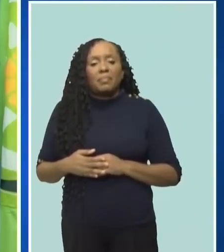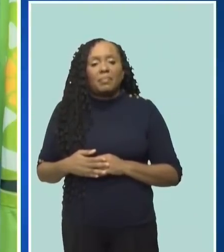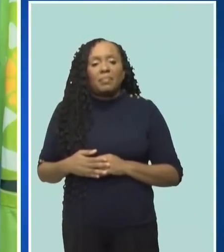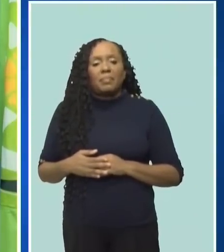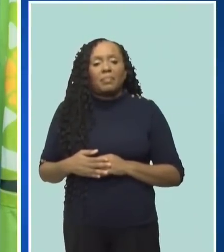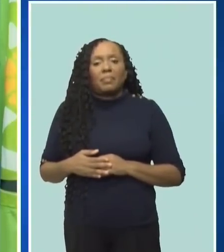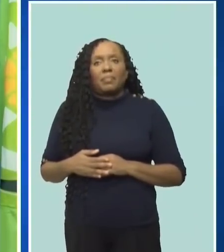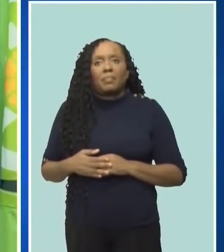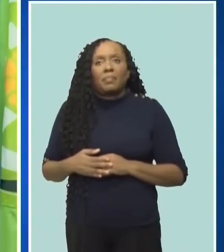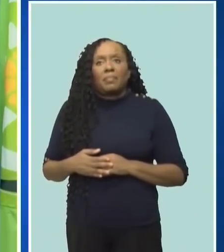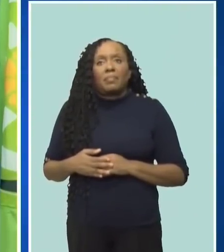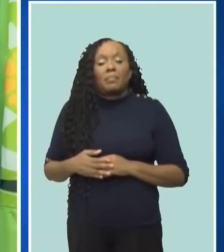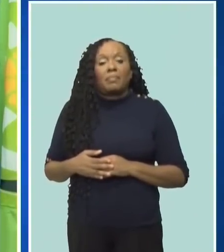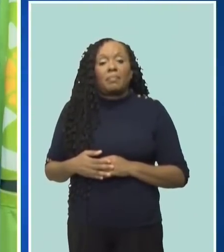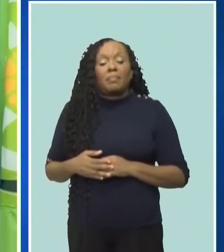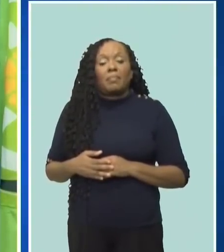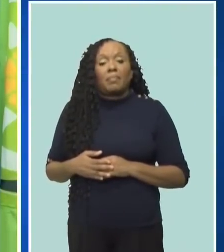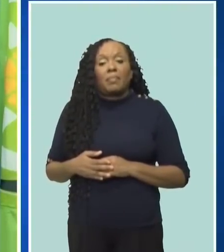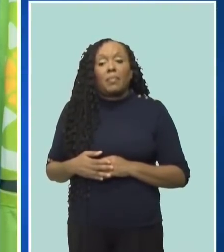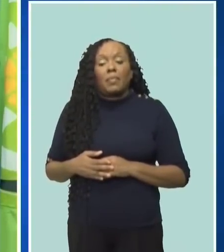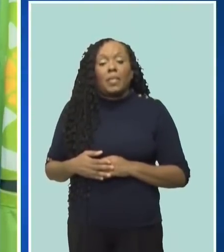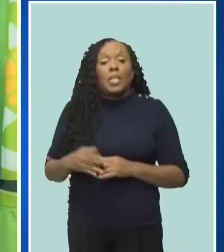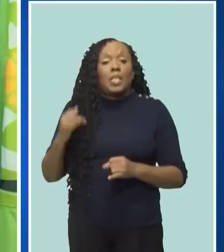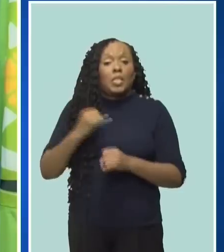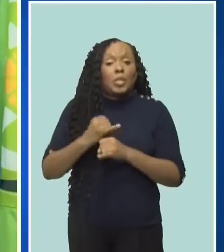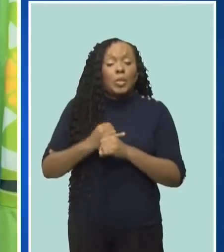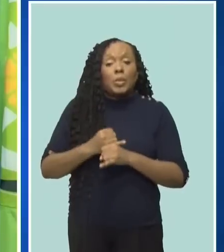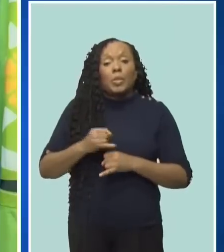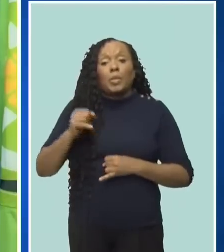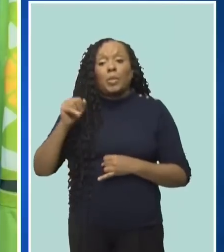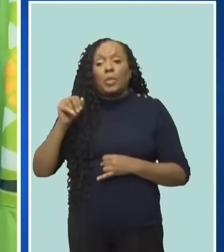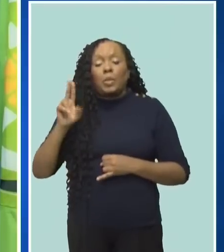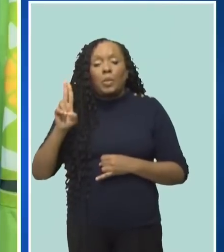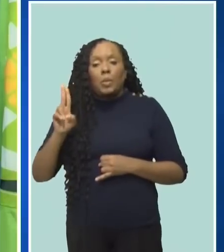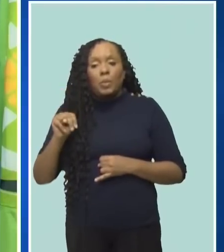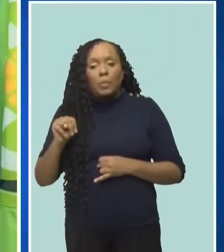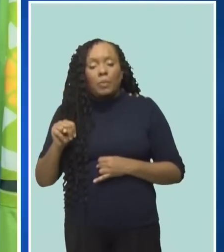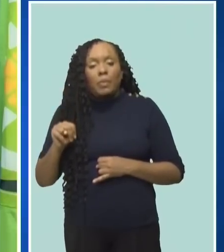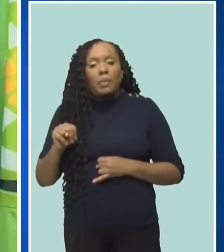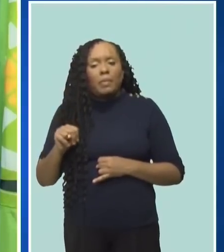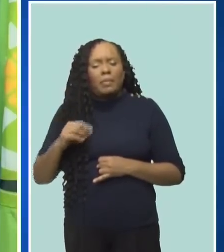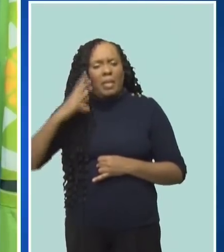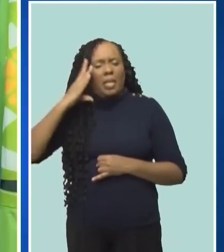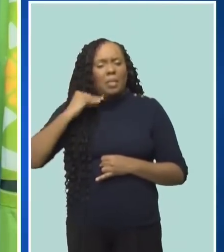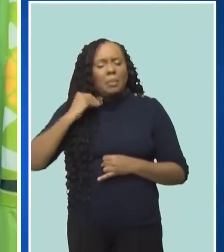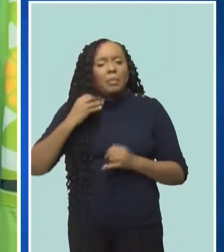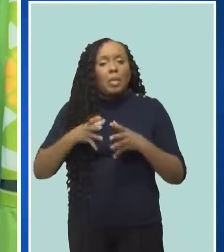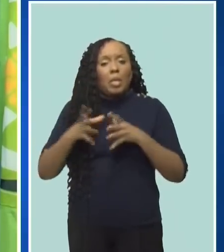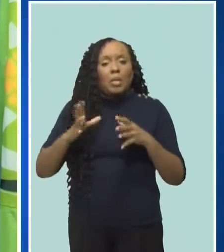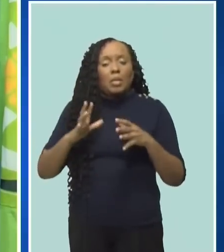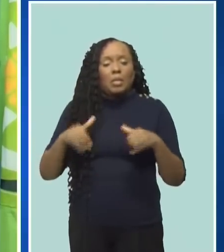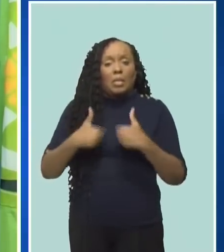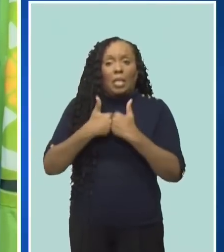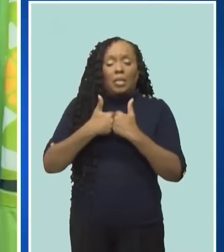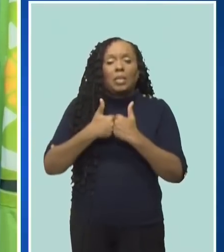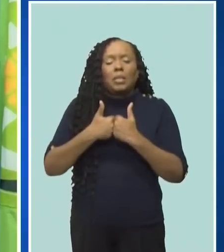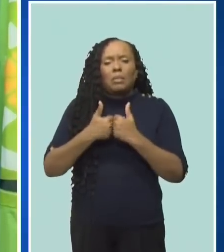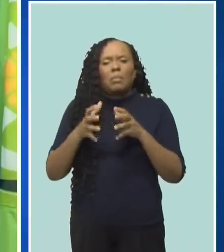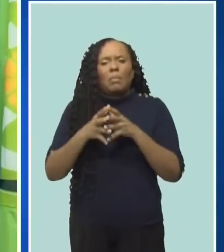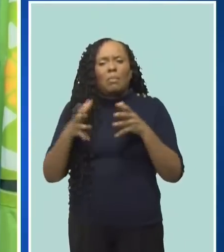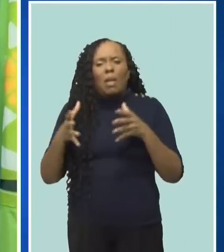this institution is, as I said, impacted by a number of challenges and a number of